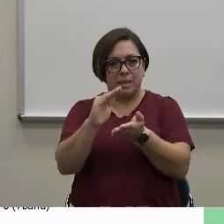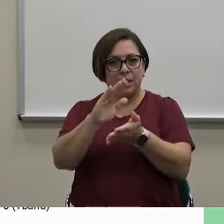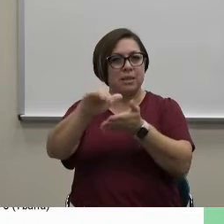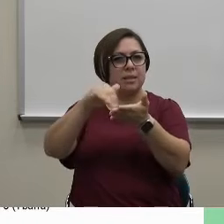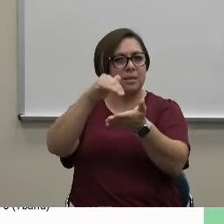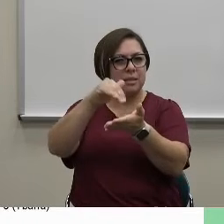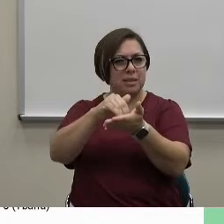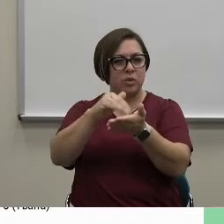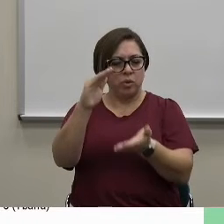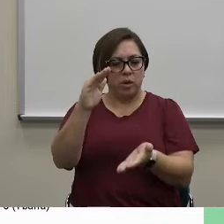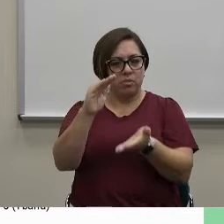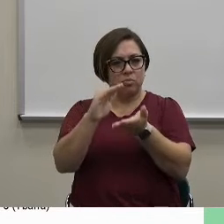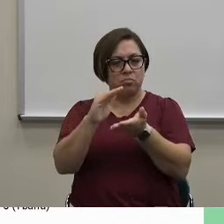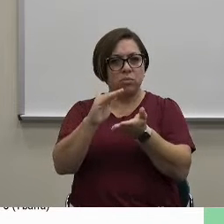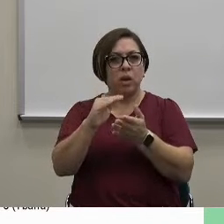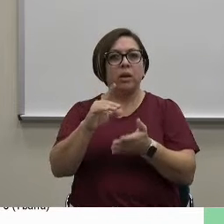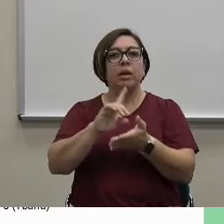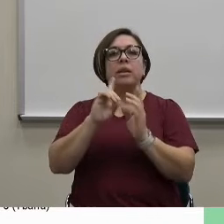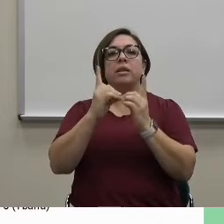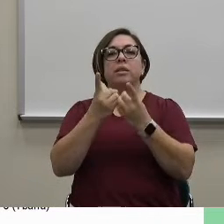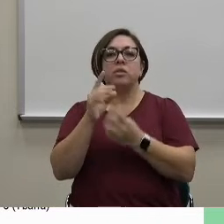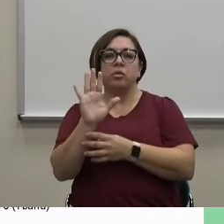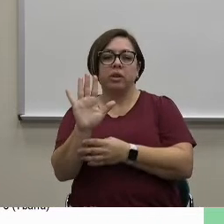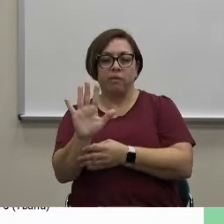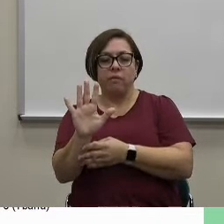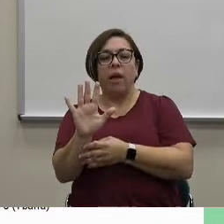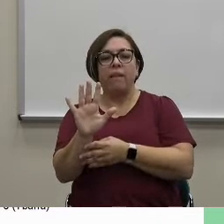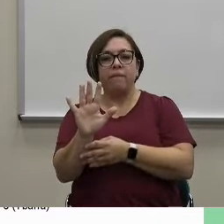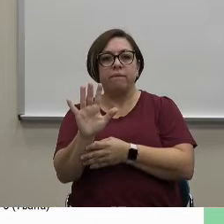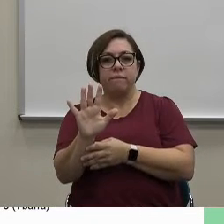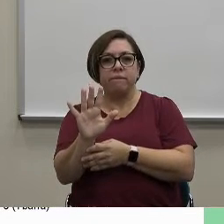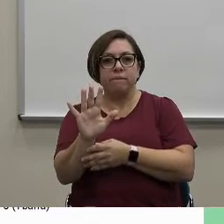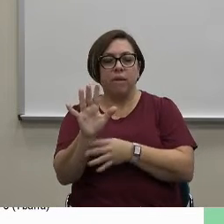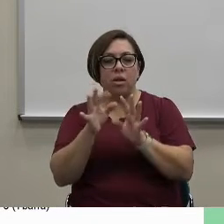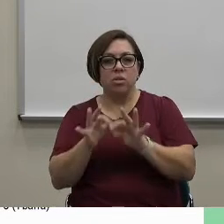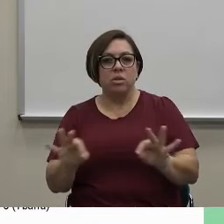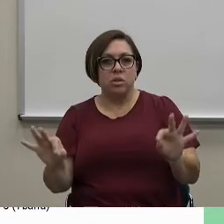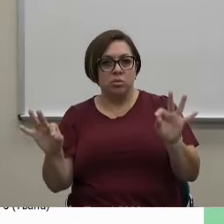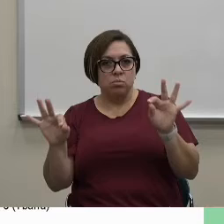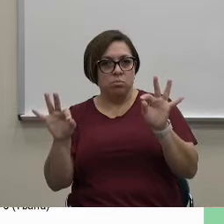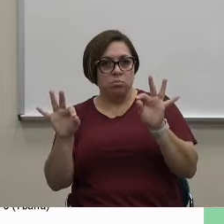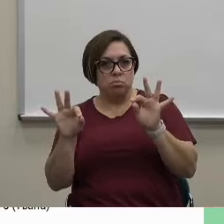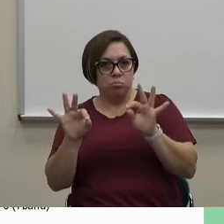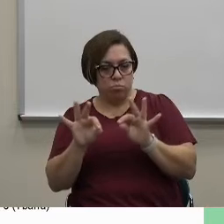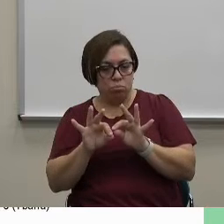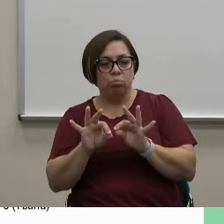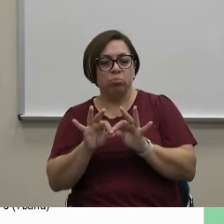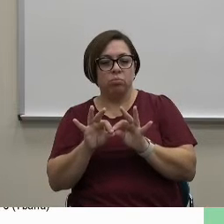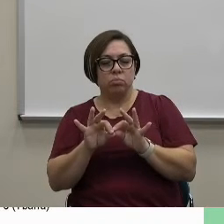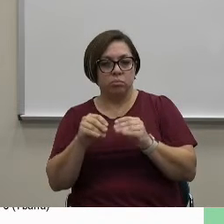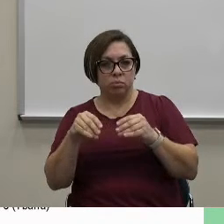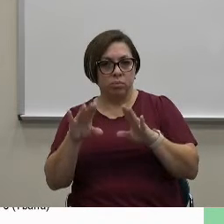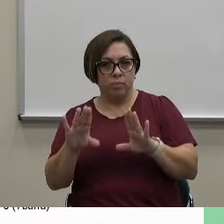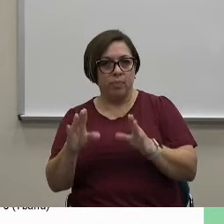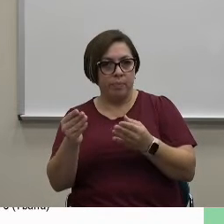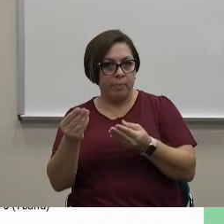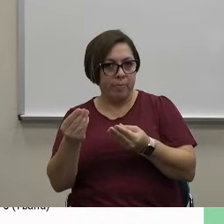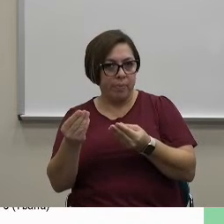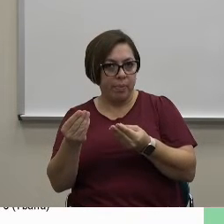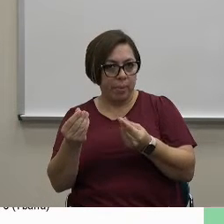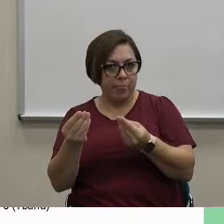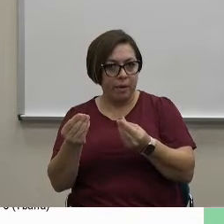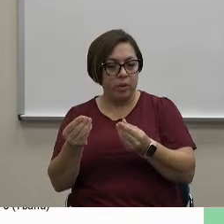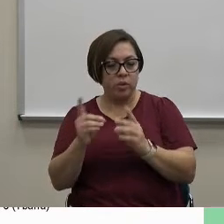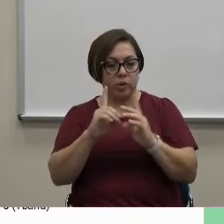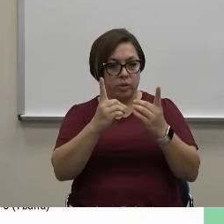there. District 5 has shifted rather substantially. It has given up some of its territory to